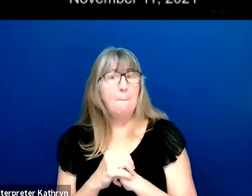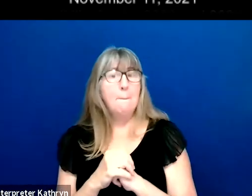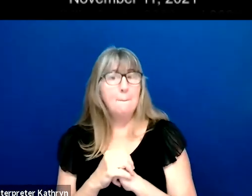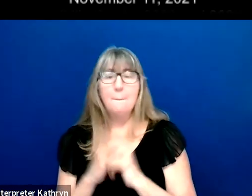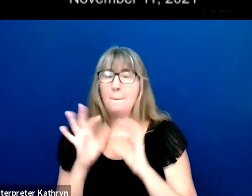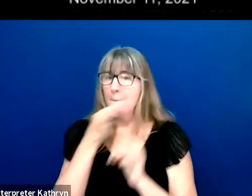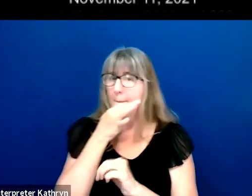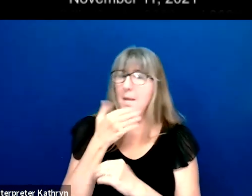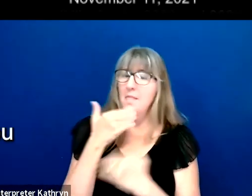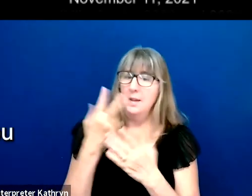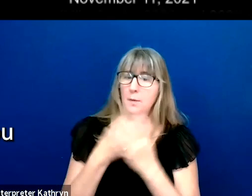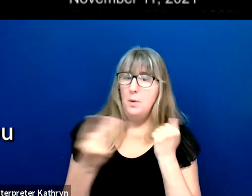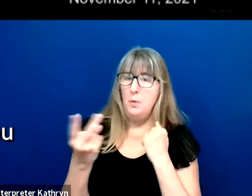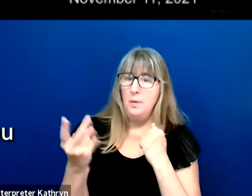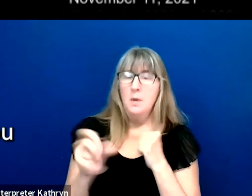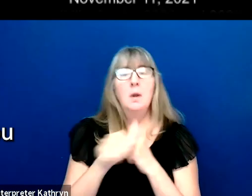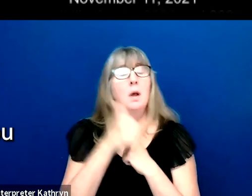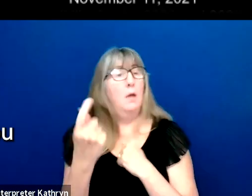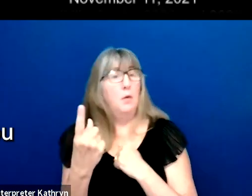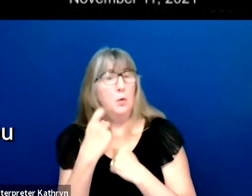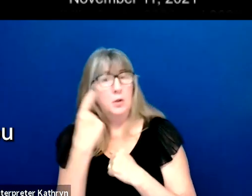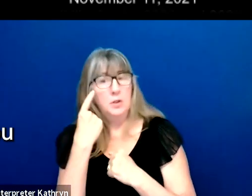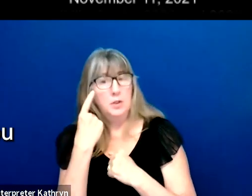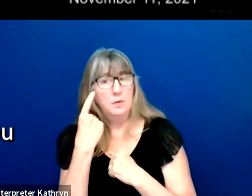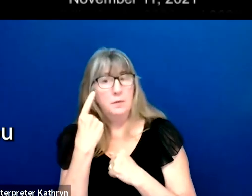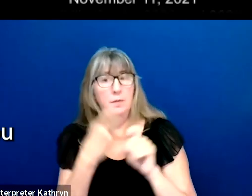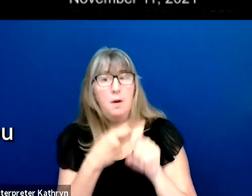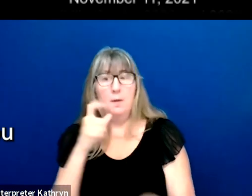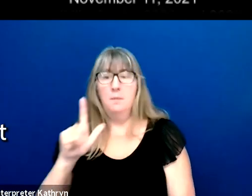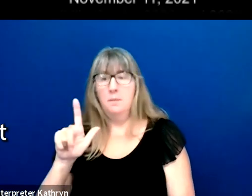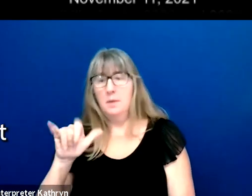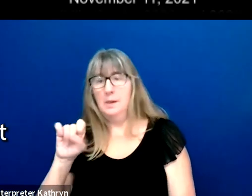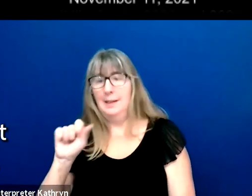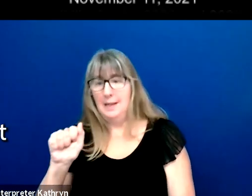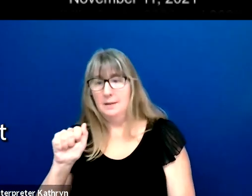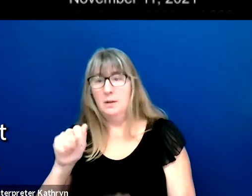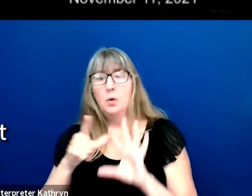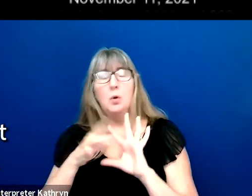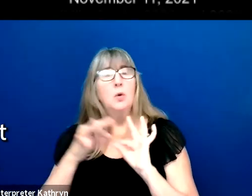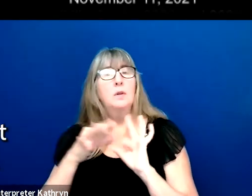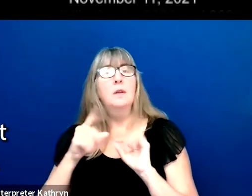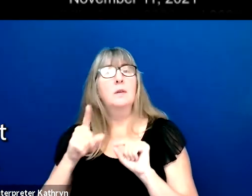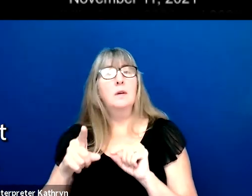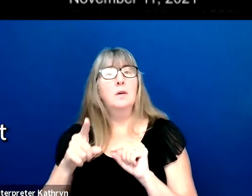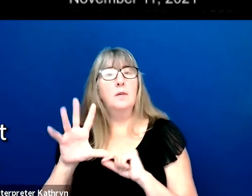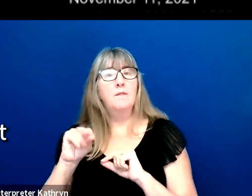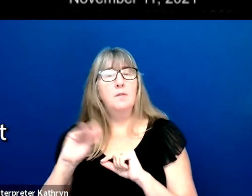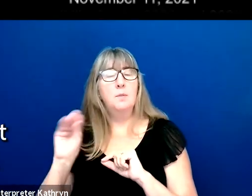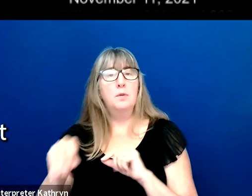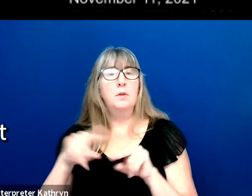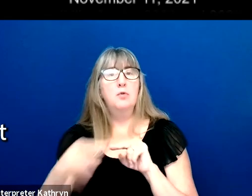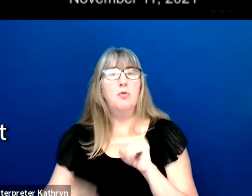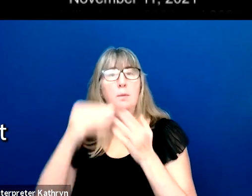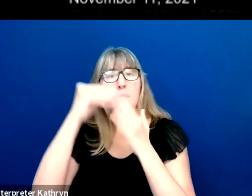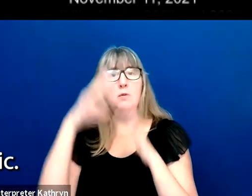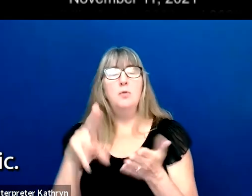Excellent. Thank you both so much. We have another question here for you from Lisa, who says, there has been a 50% drop in student enrollment with